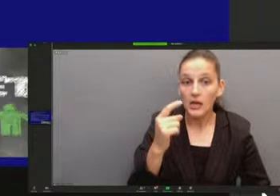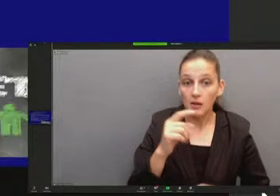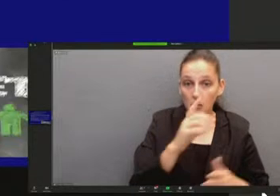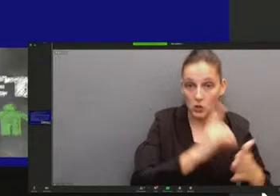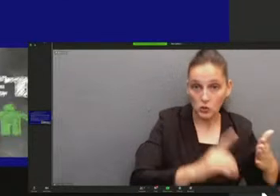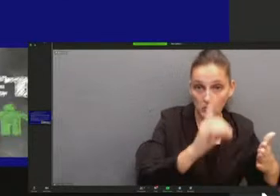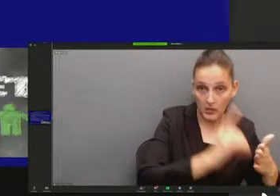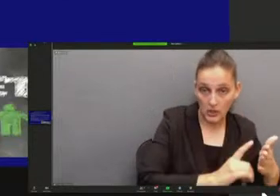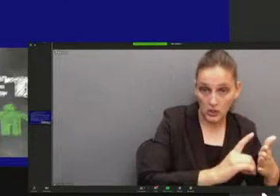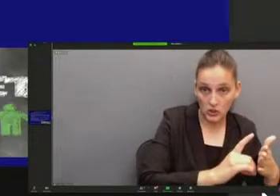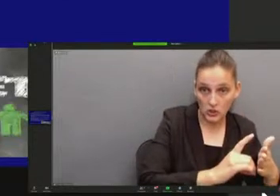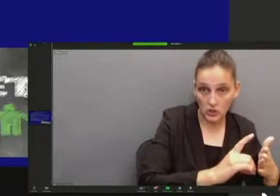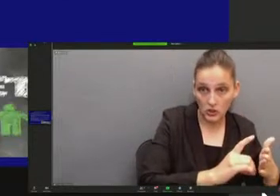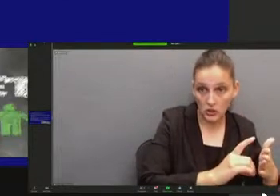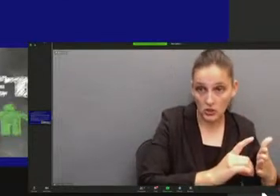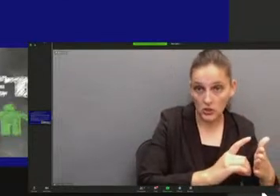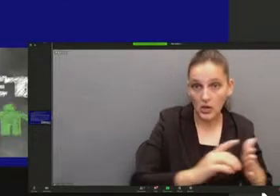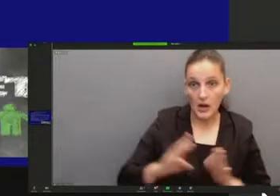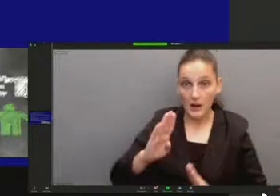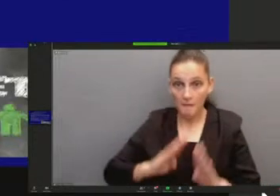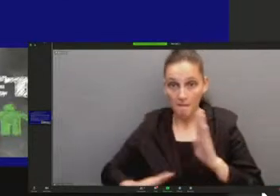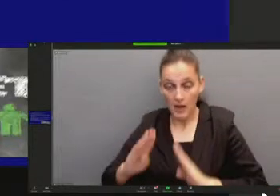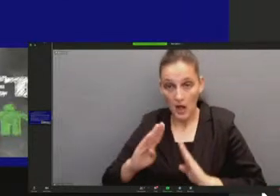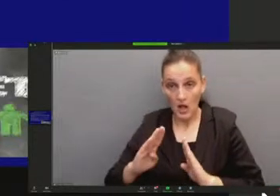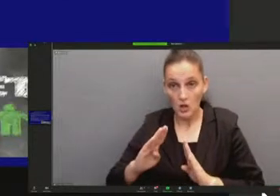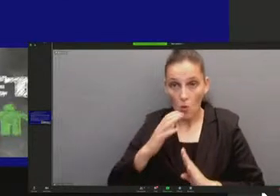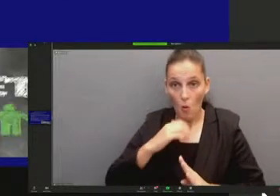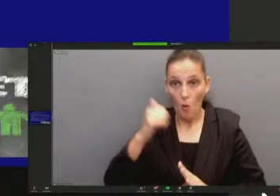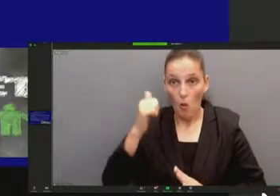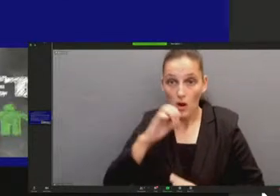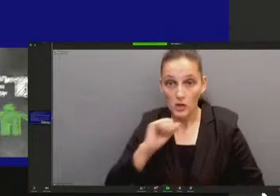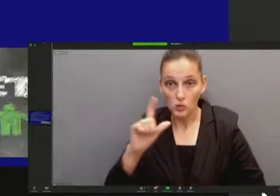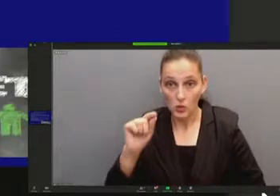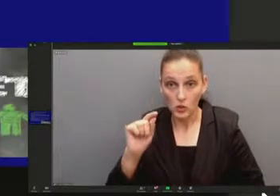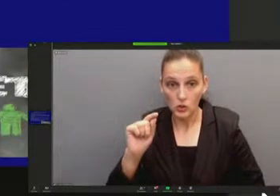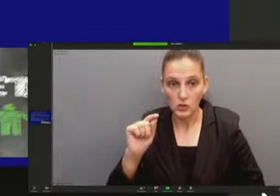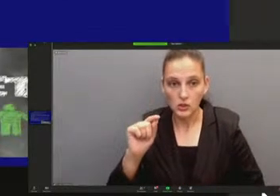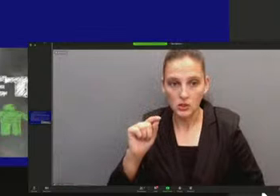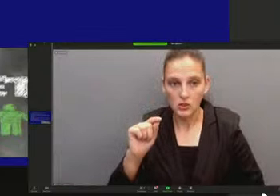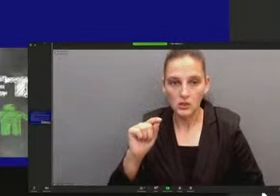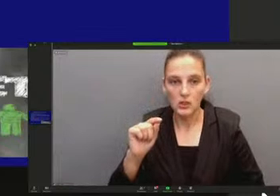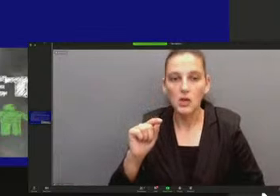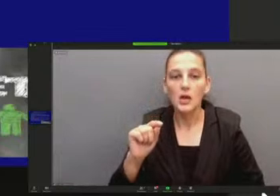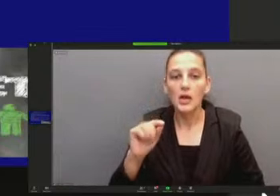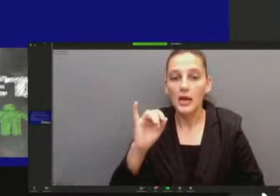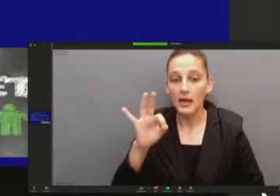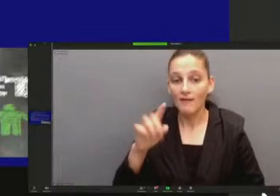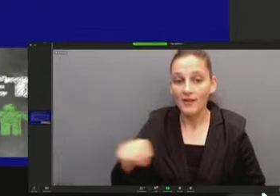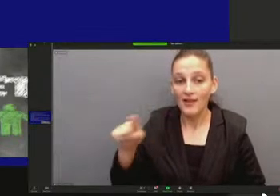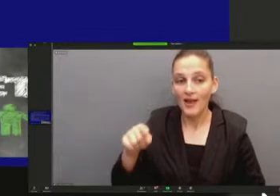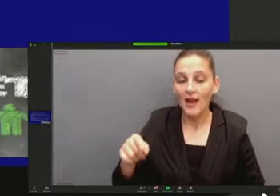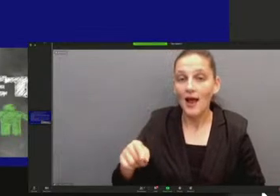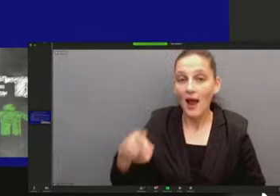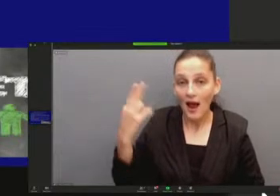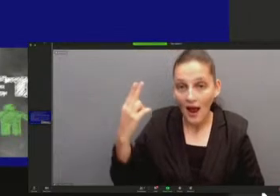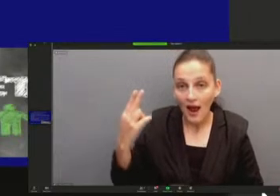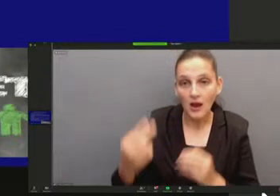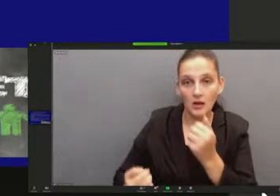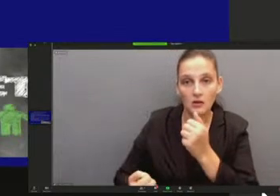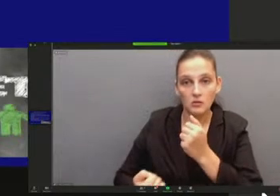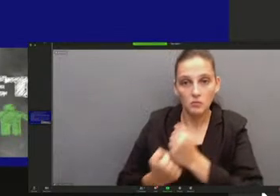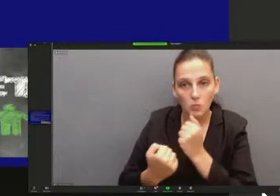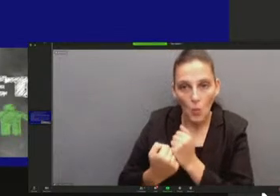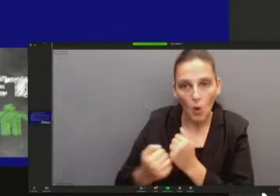discrimination and biological dysregulation at age 20 is broken among those who are high on social support, high on